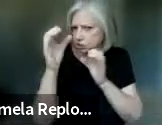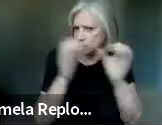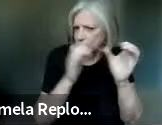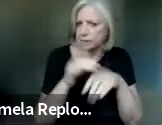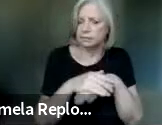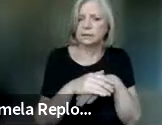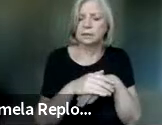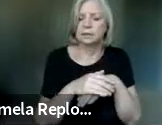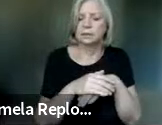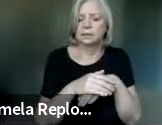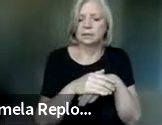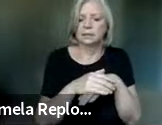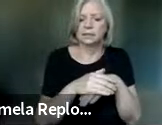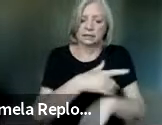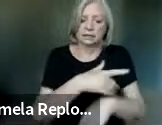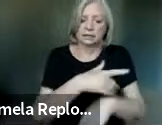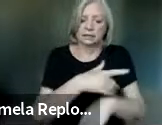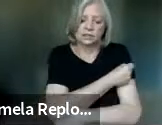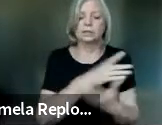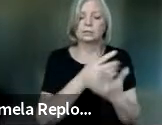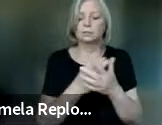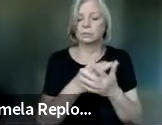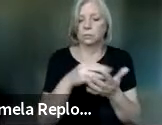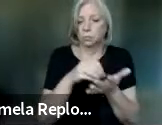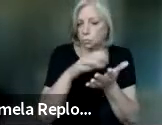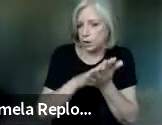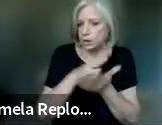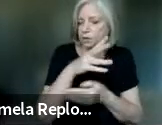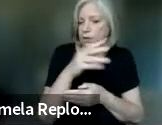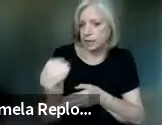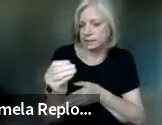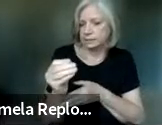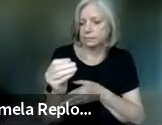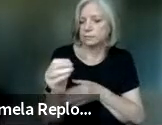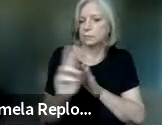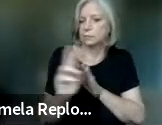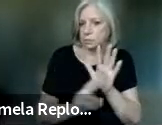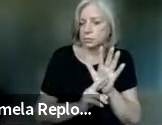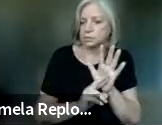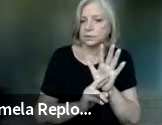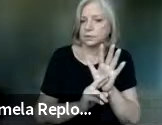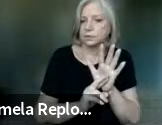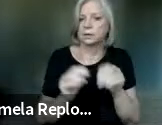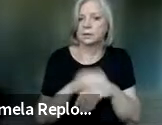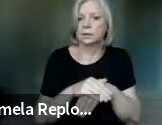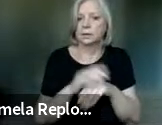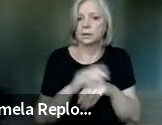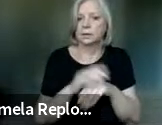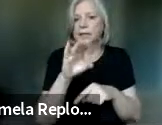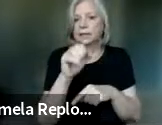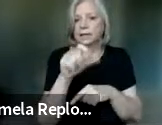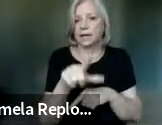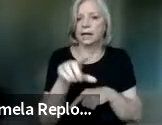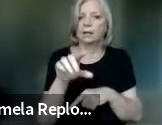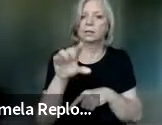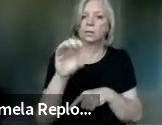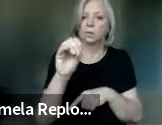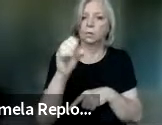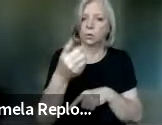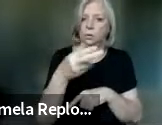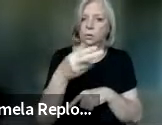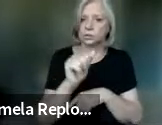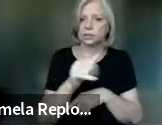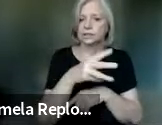document, which can help. So between what Cal OSHA is asking and the state's guidance, you